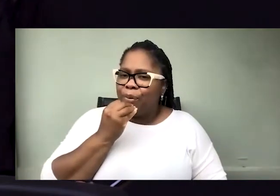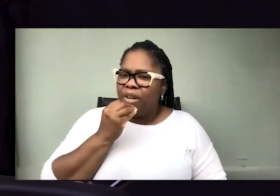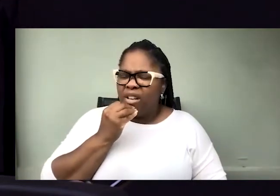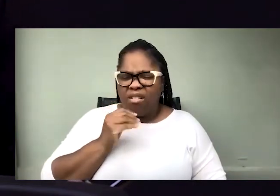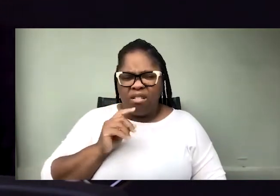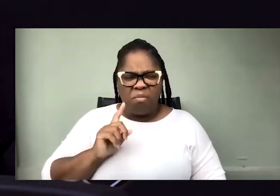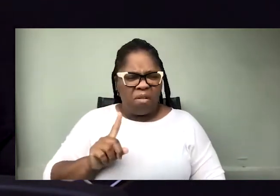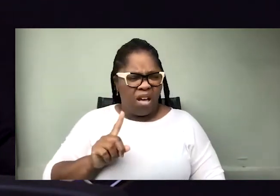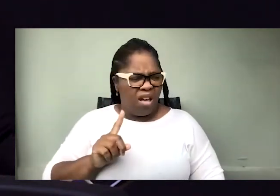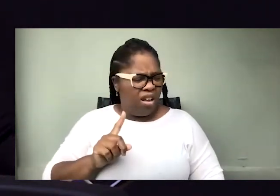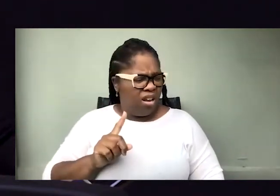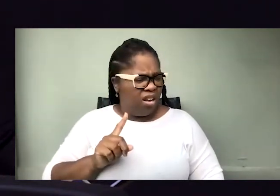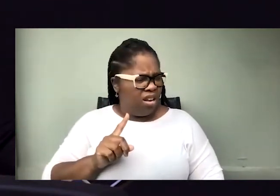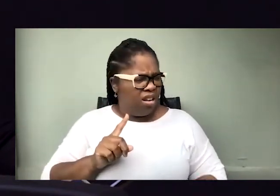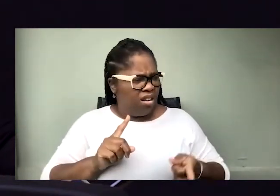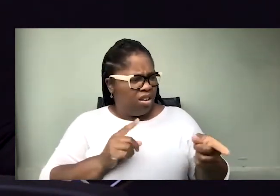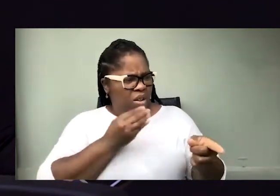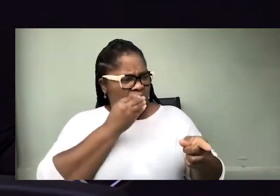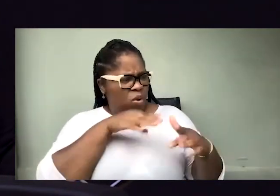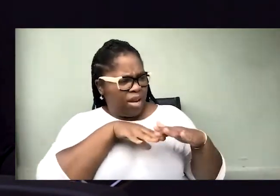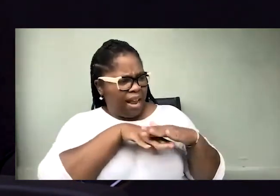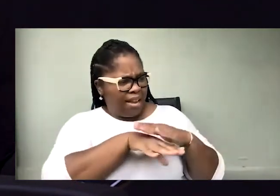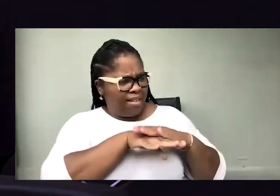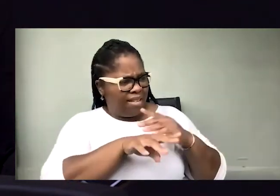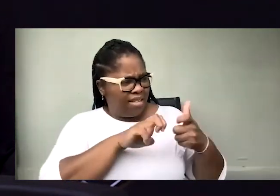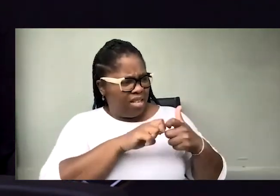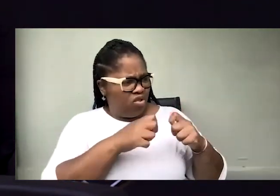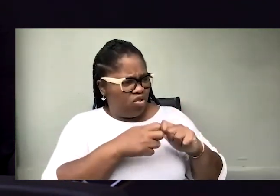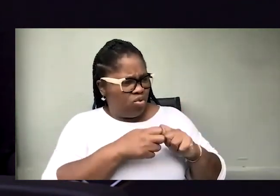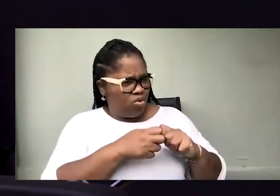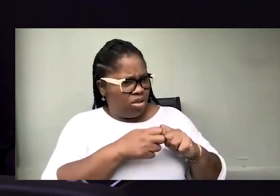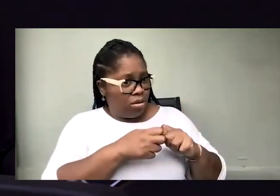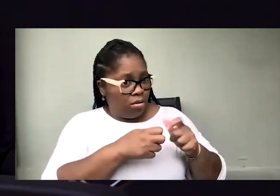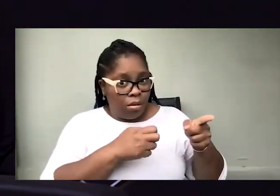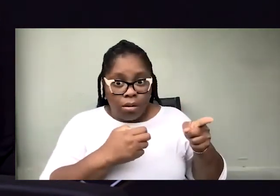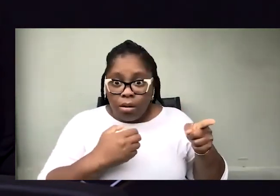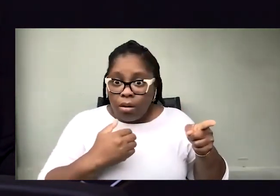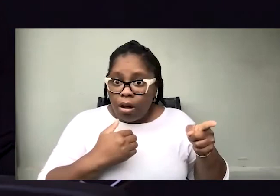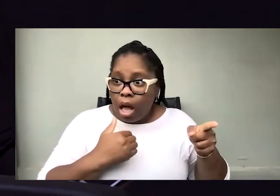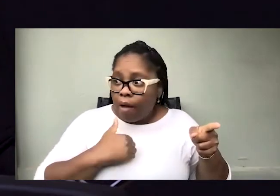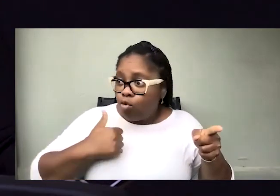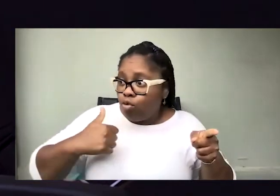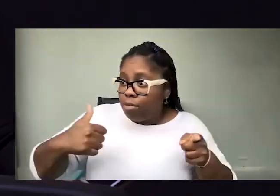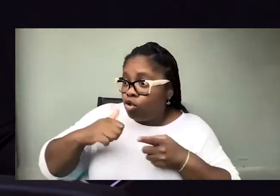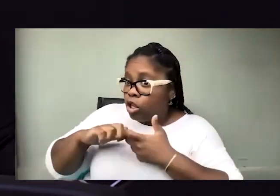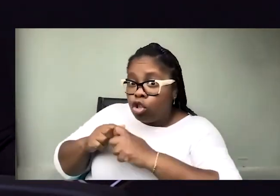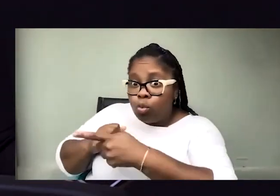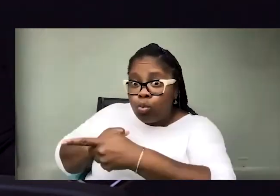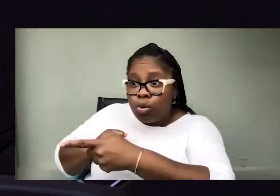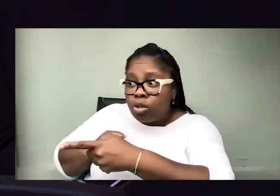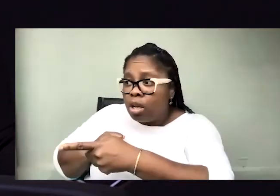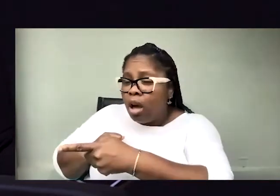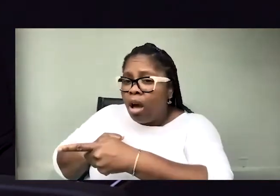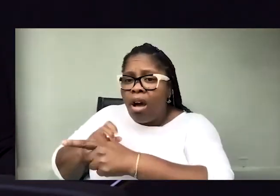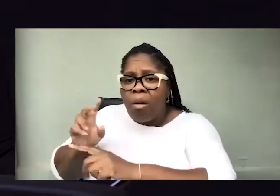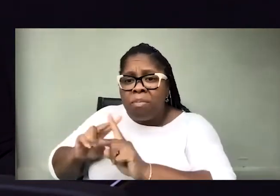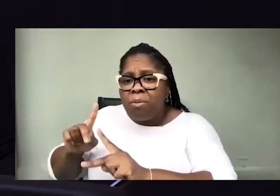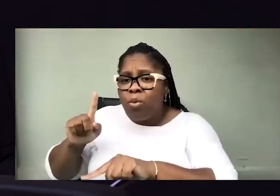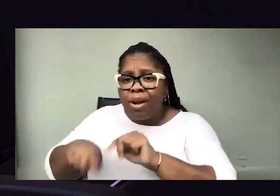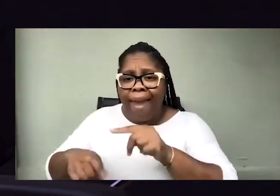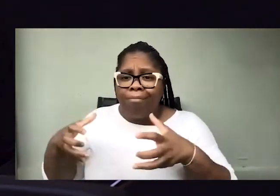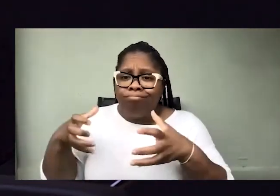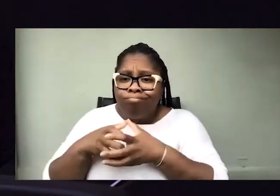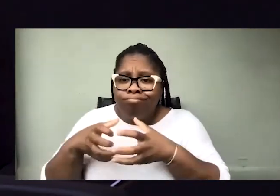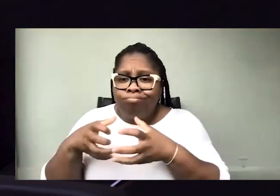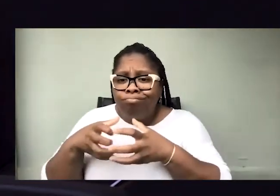well, if there's food access issues, then is there transportation issues? And the fact that people aren't being able to get together for